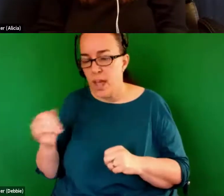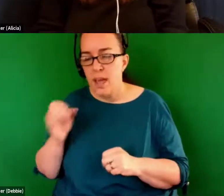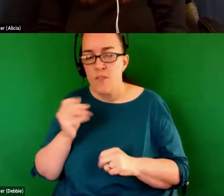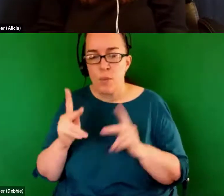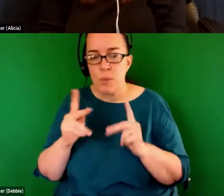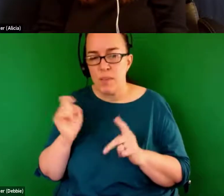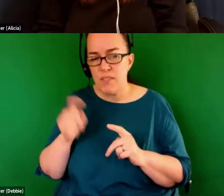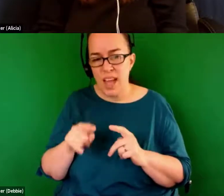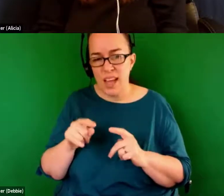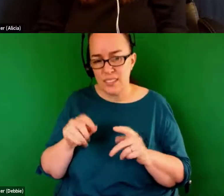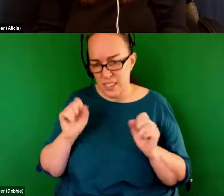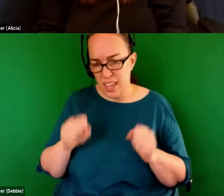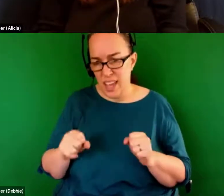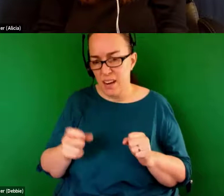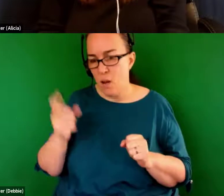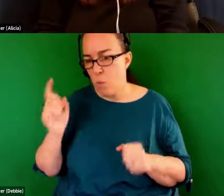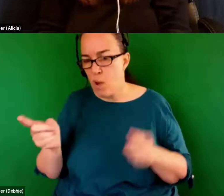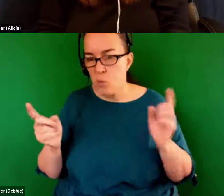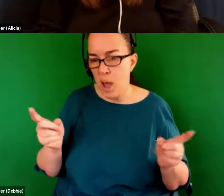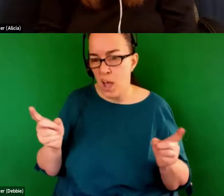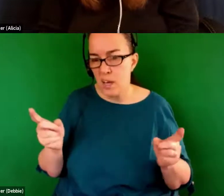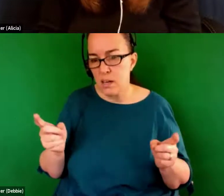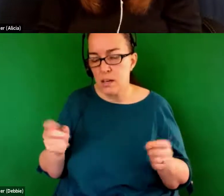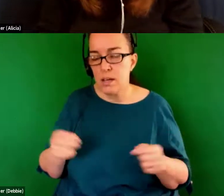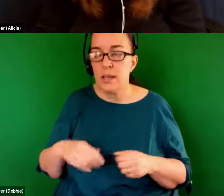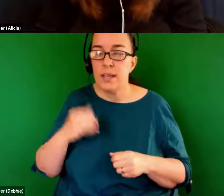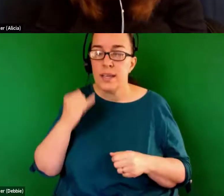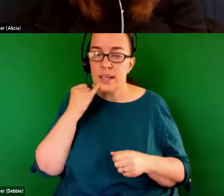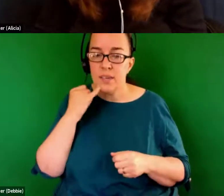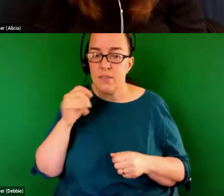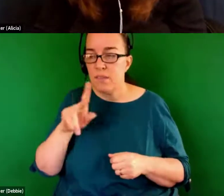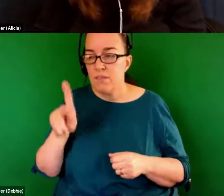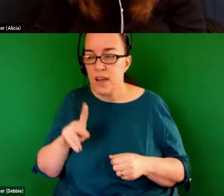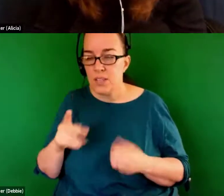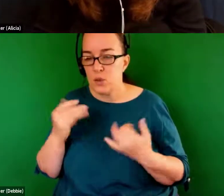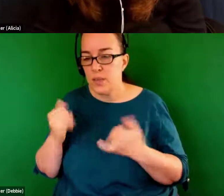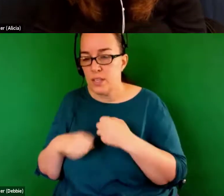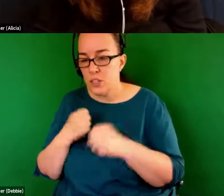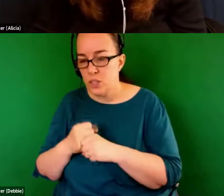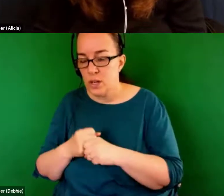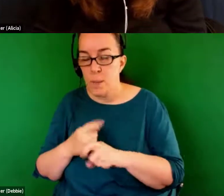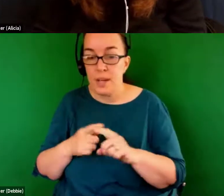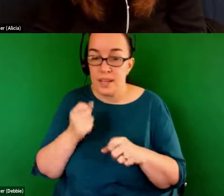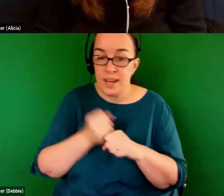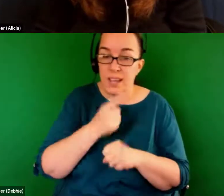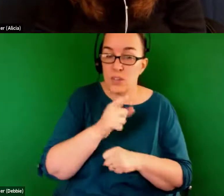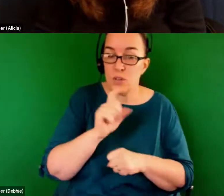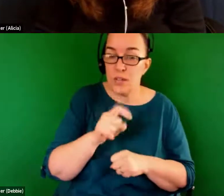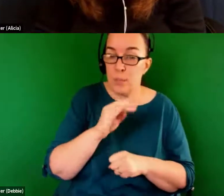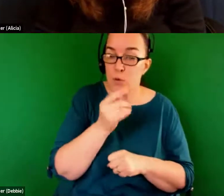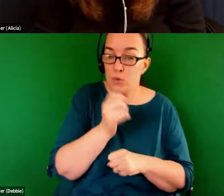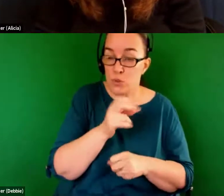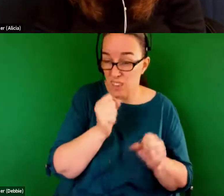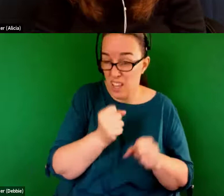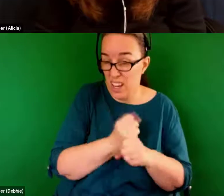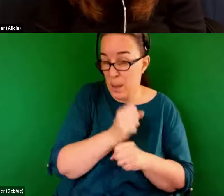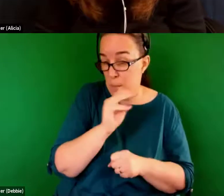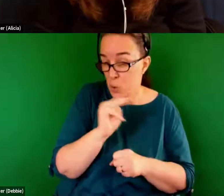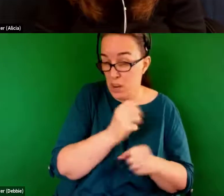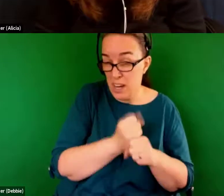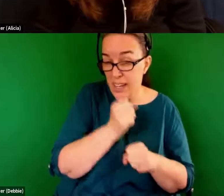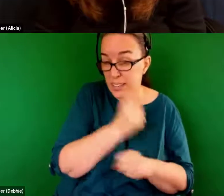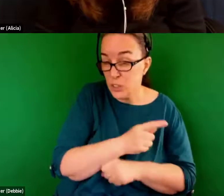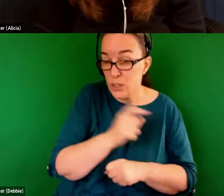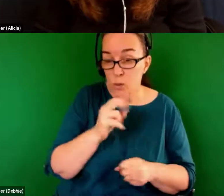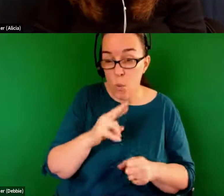this question. If you receive the Pfizer vaccine this year and you need to get another one next year, can you get the Moderna next year and so